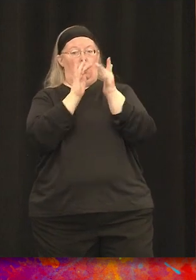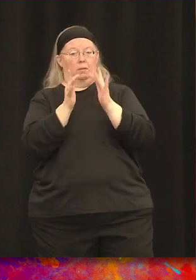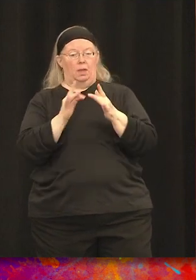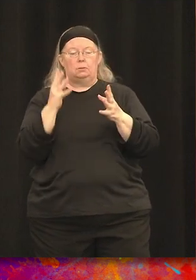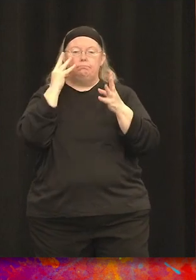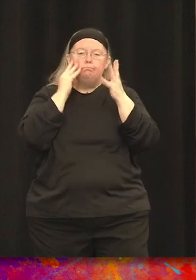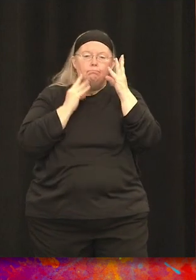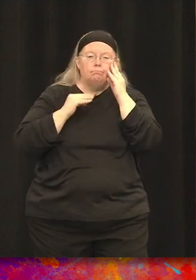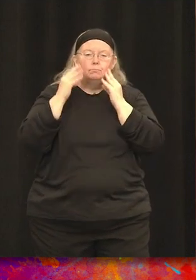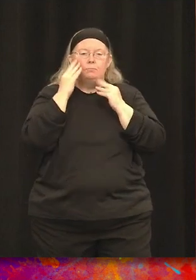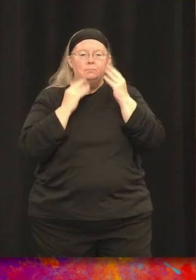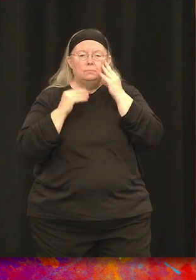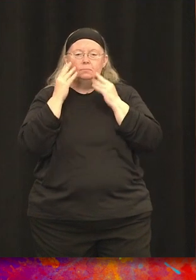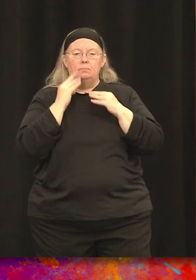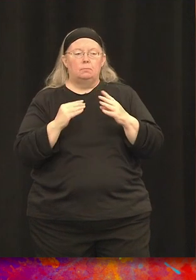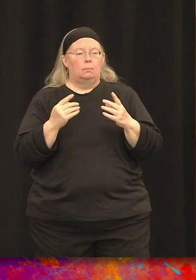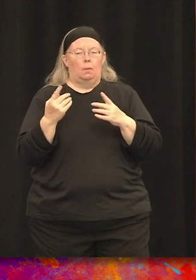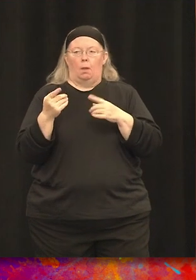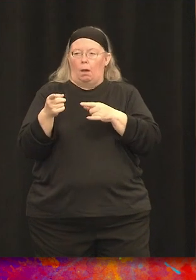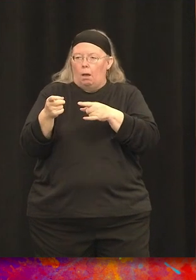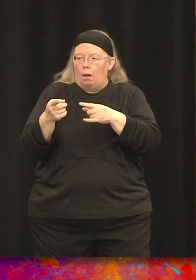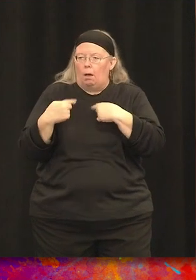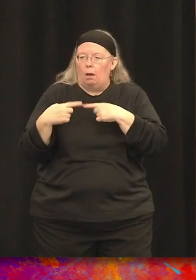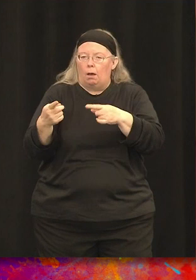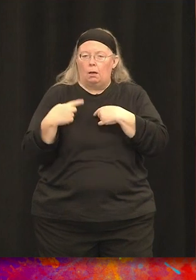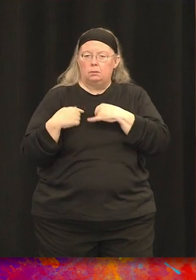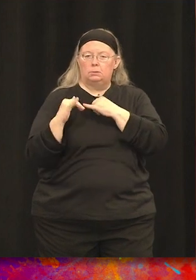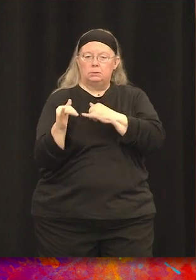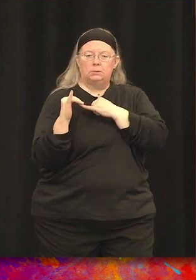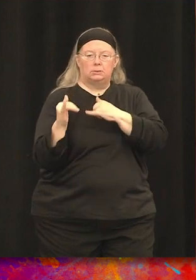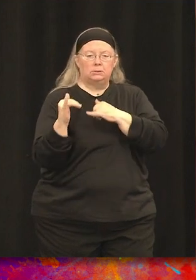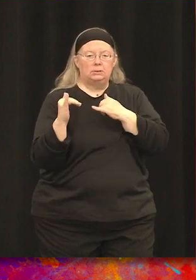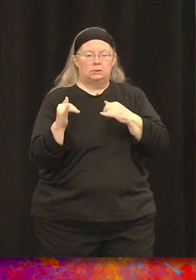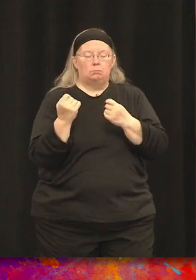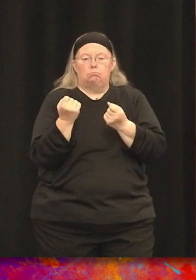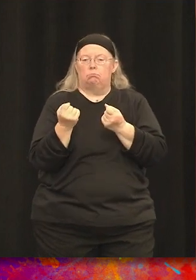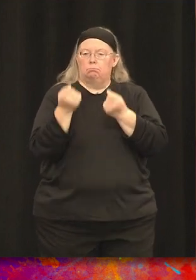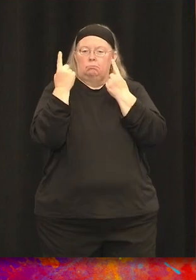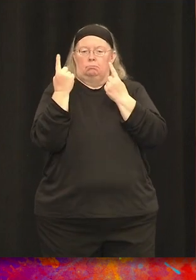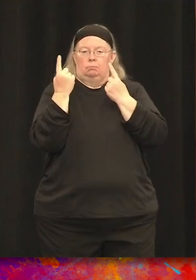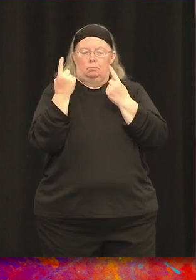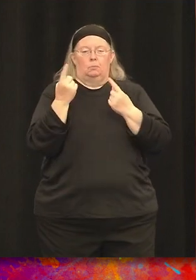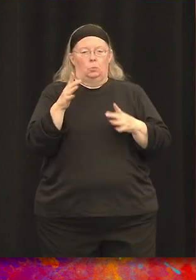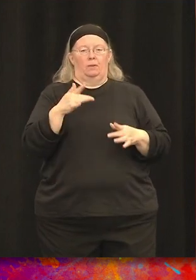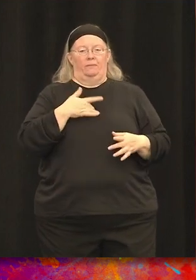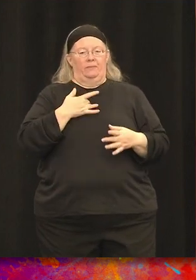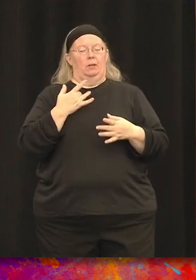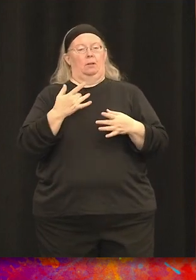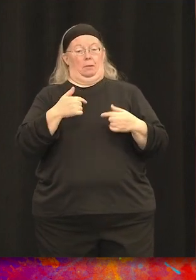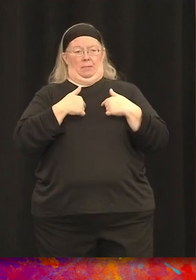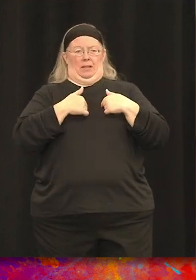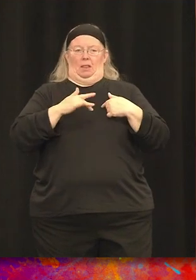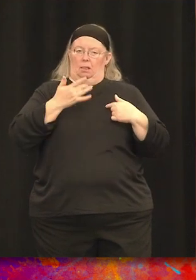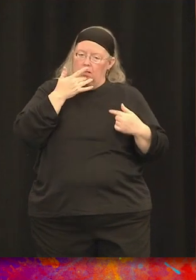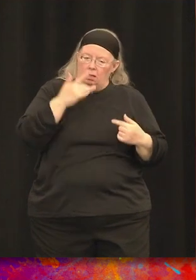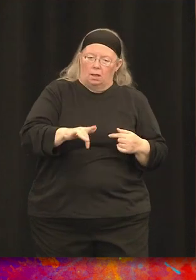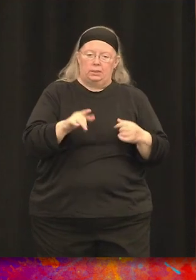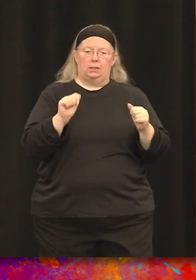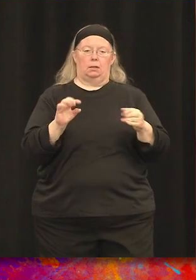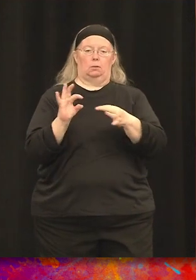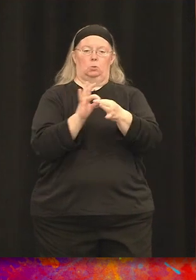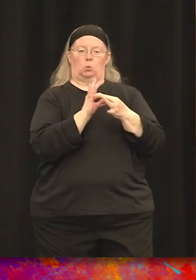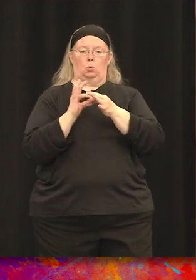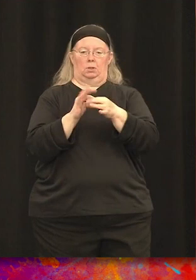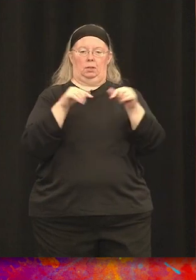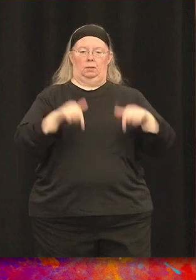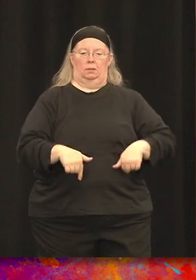fortunate to get to lead an organization like the Usher Syndrome Coalition. The work that I do does not feel like a job. This community is part of my